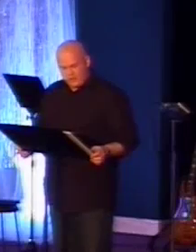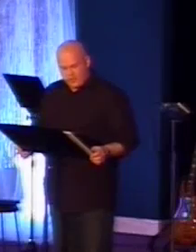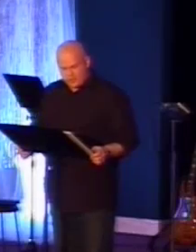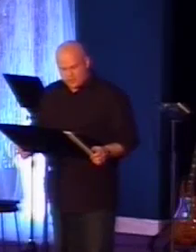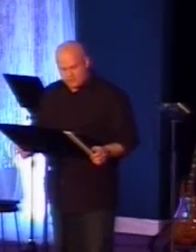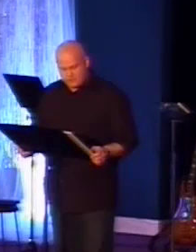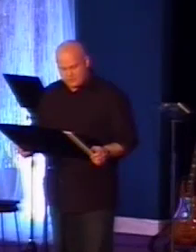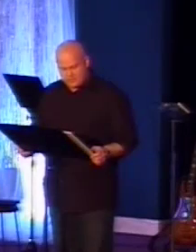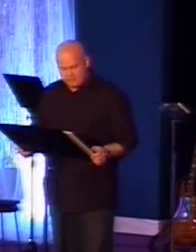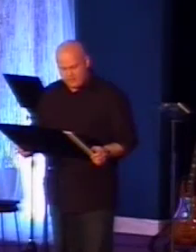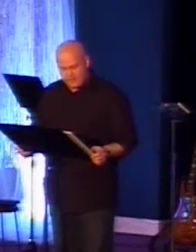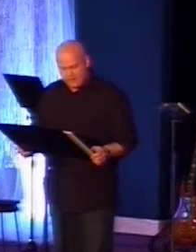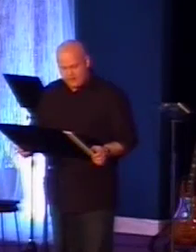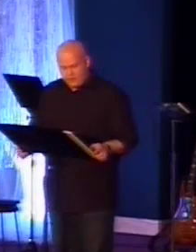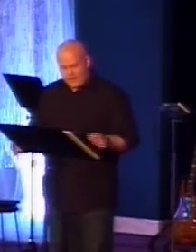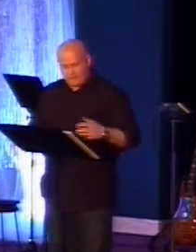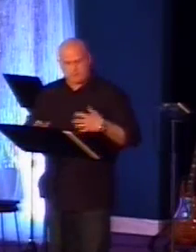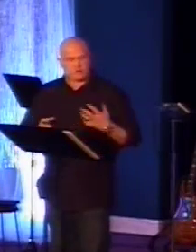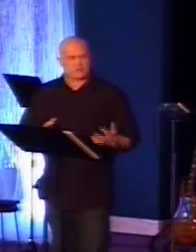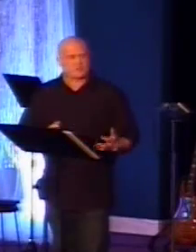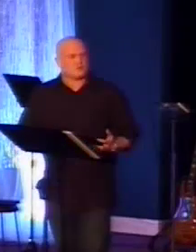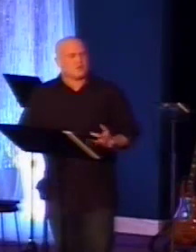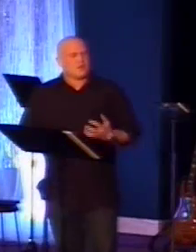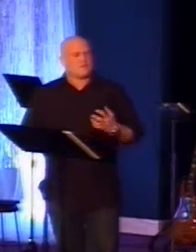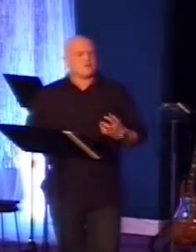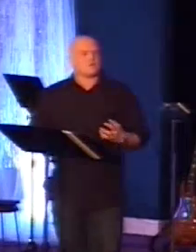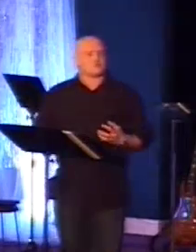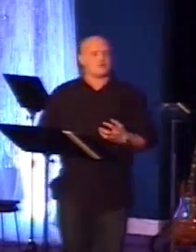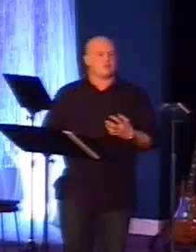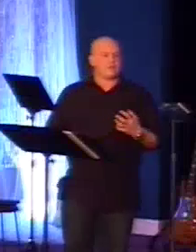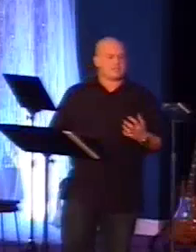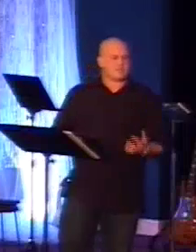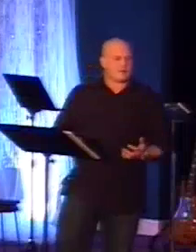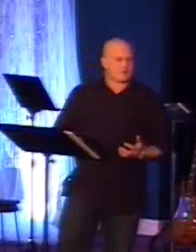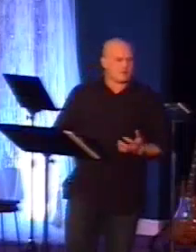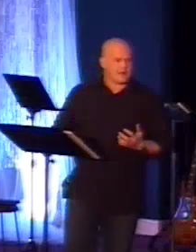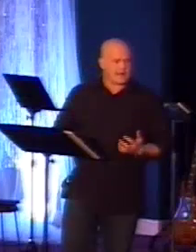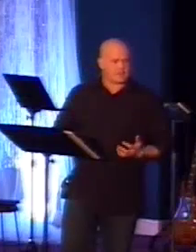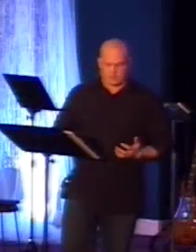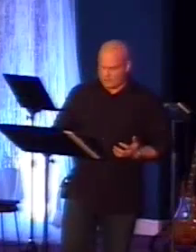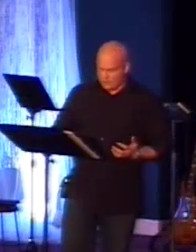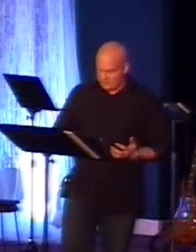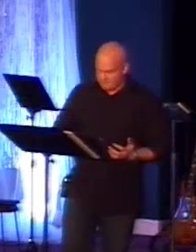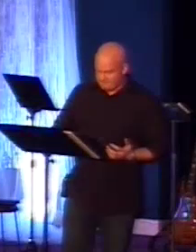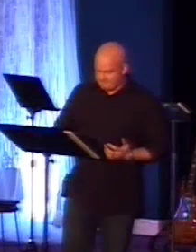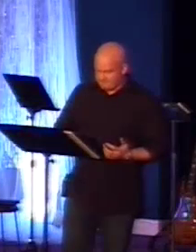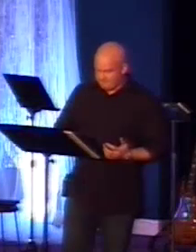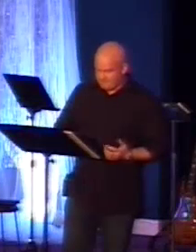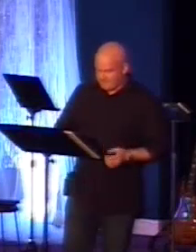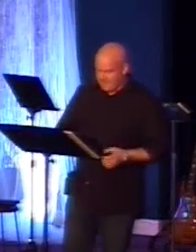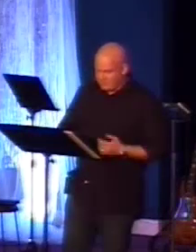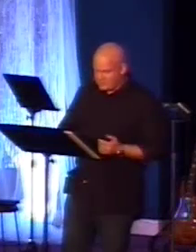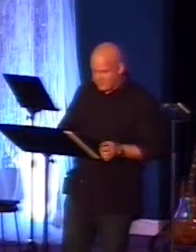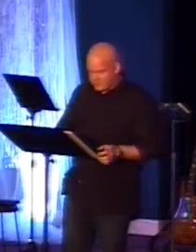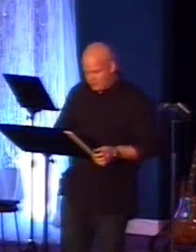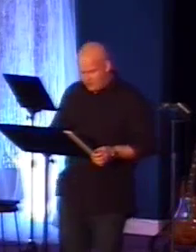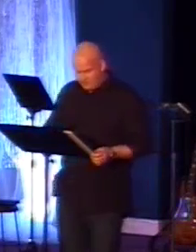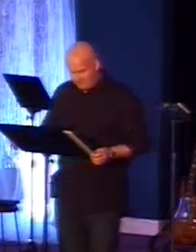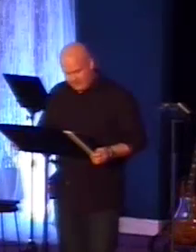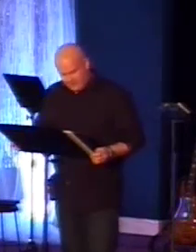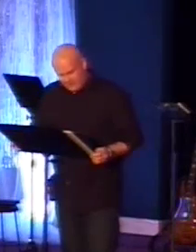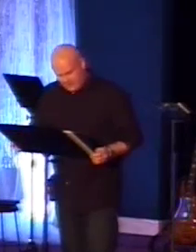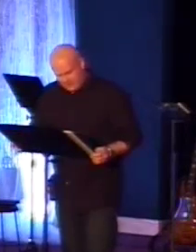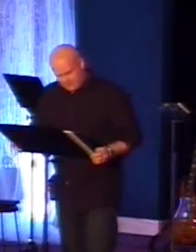feel like we contribute to something, we have a personal, emotional, or even spiritual connection to it. Matthew